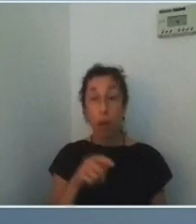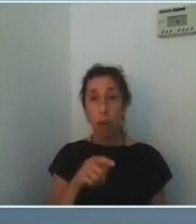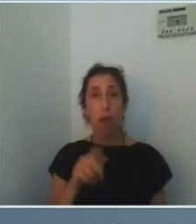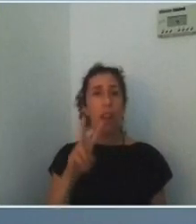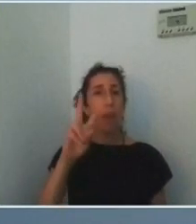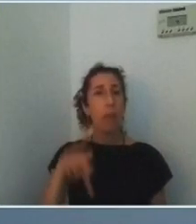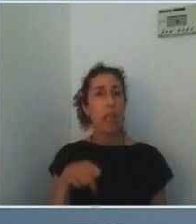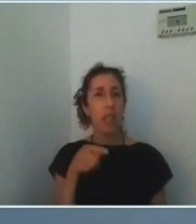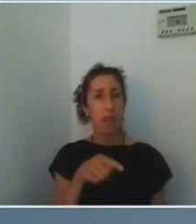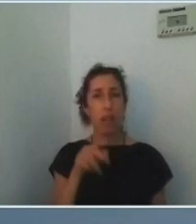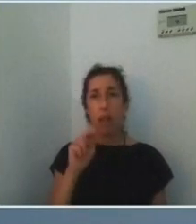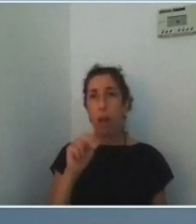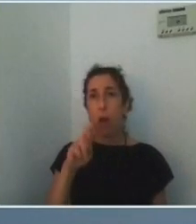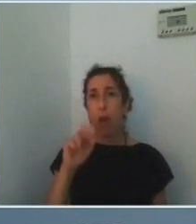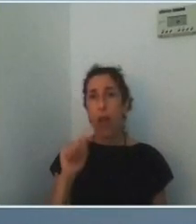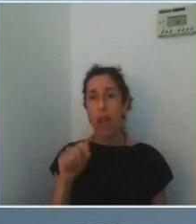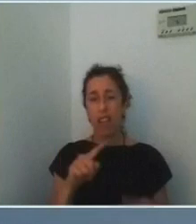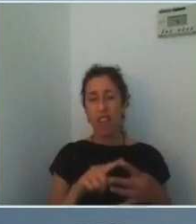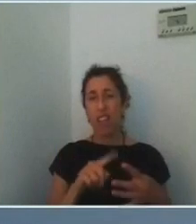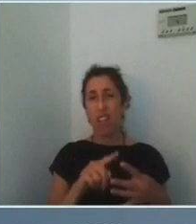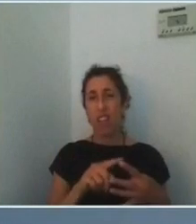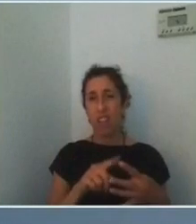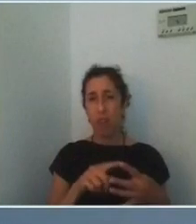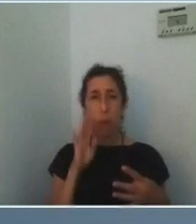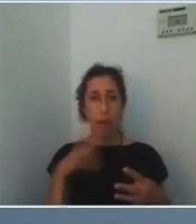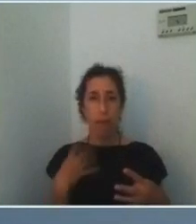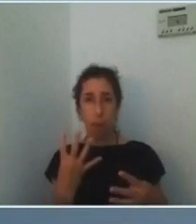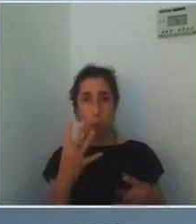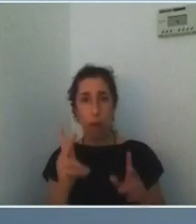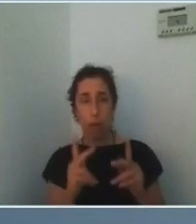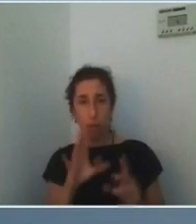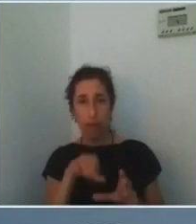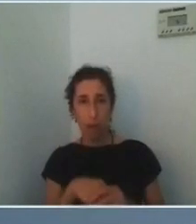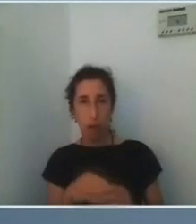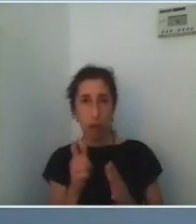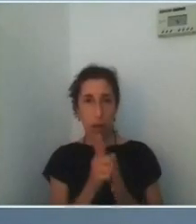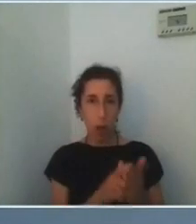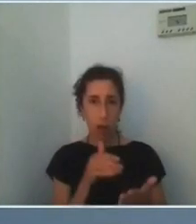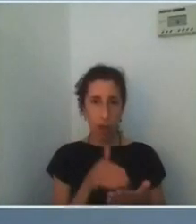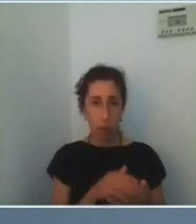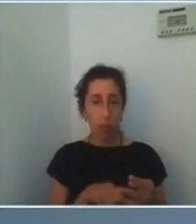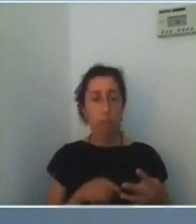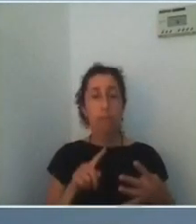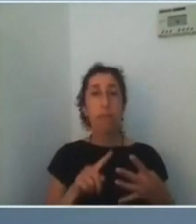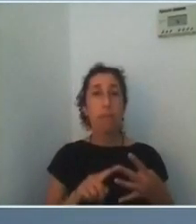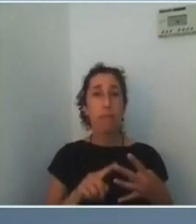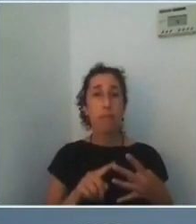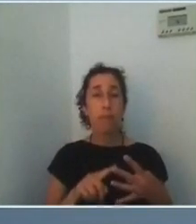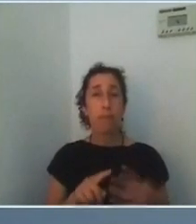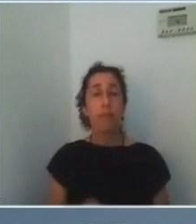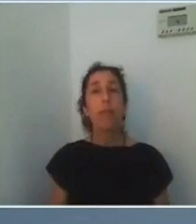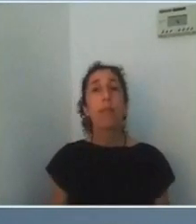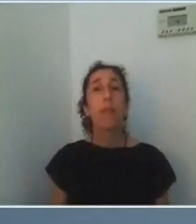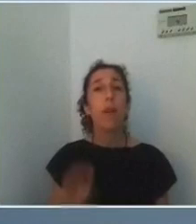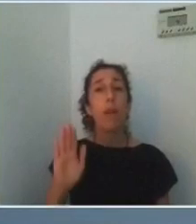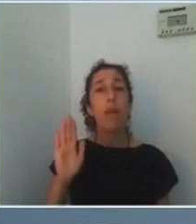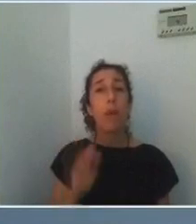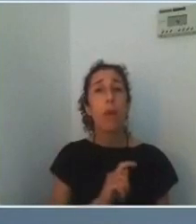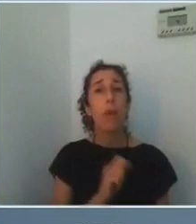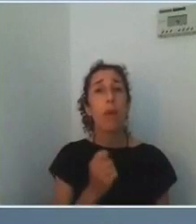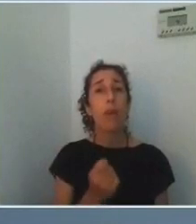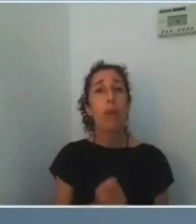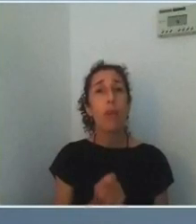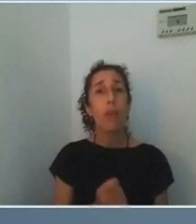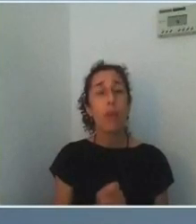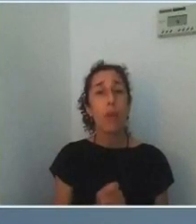of the NRA for decades. Two, former Treasurer and Chief Financial